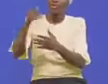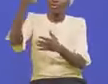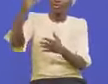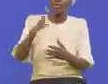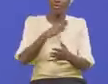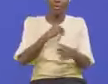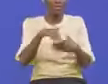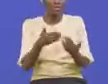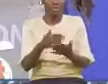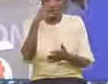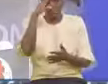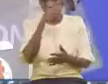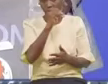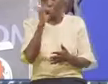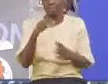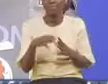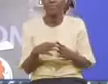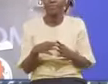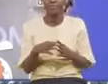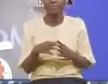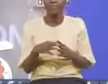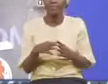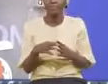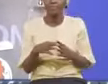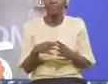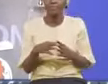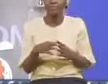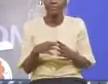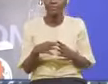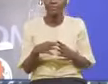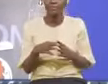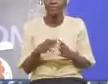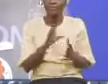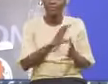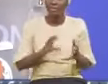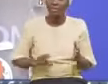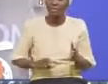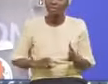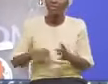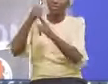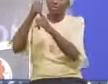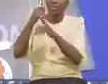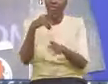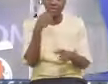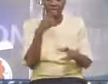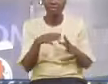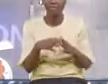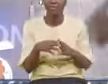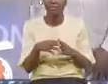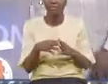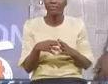Kristo ma si odoreji. Ye nya avoulela le ma o kple amegbeto kata dome. Kristo nto